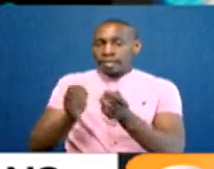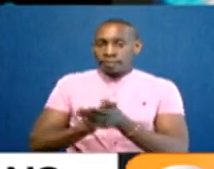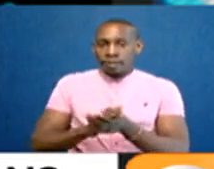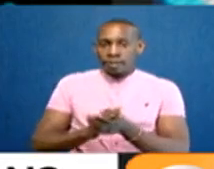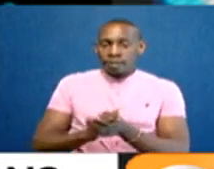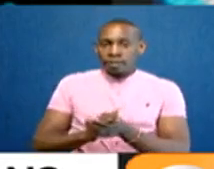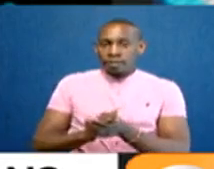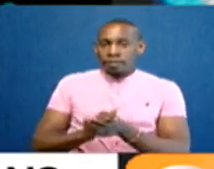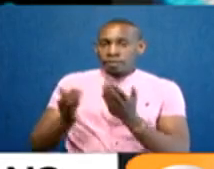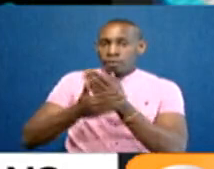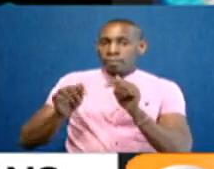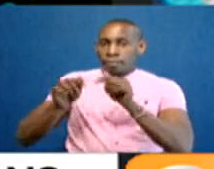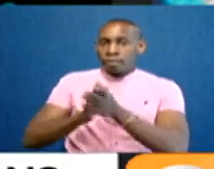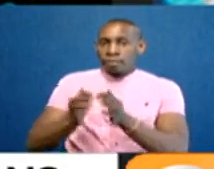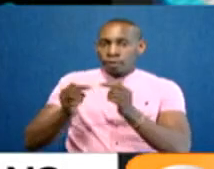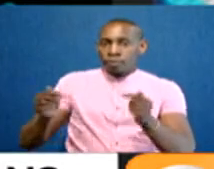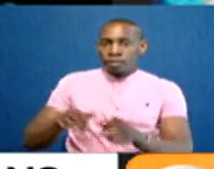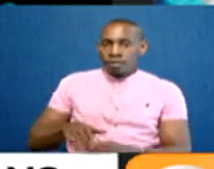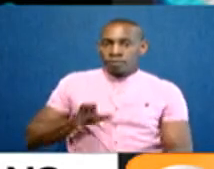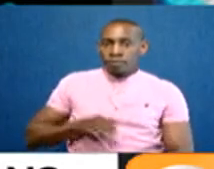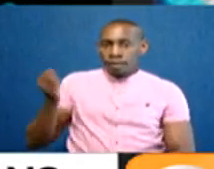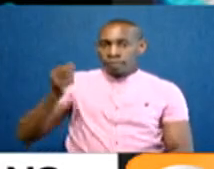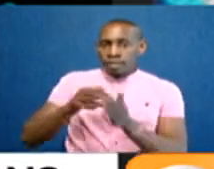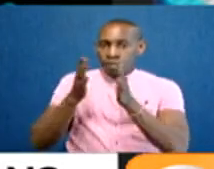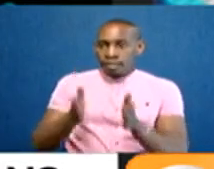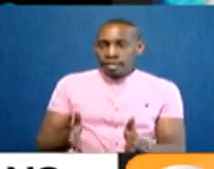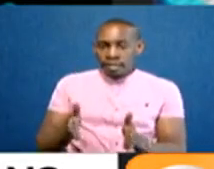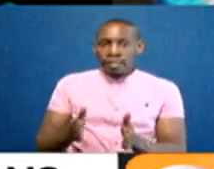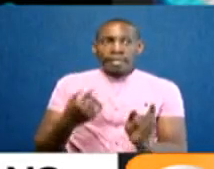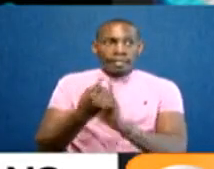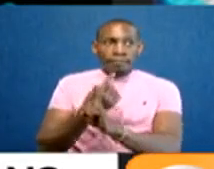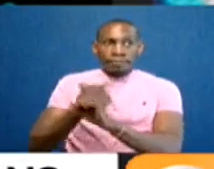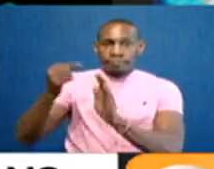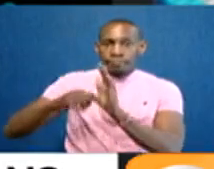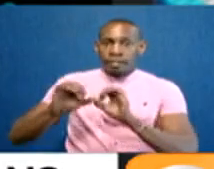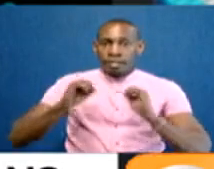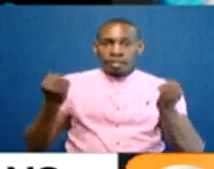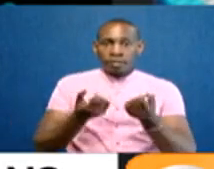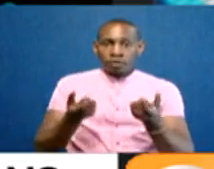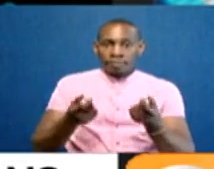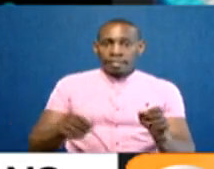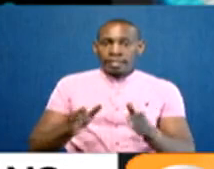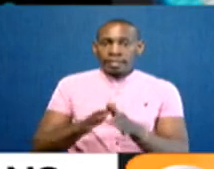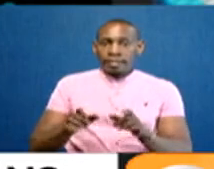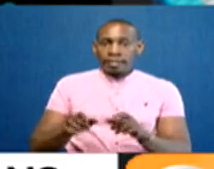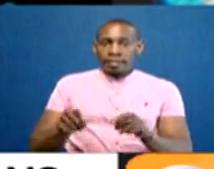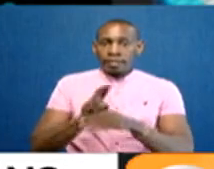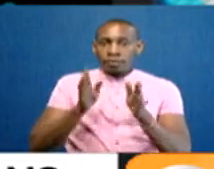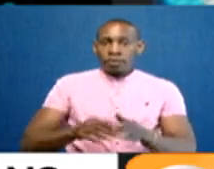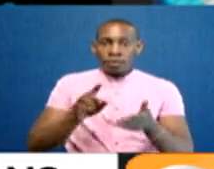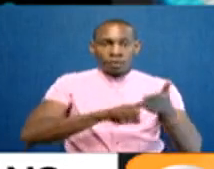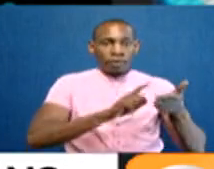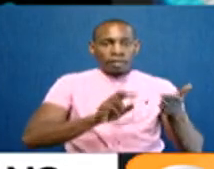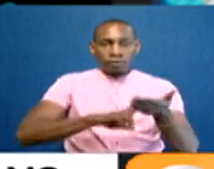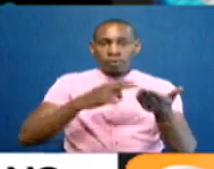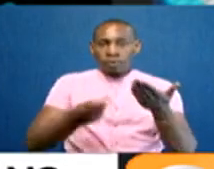cyber harassment against female political aspirants, and so on. Social media firms have also been accused of